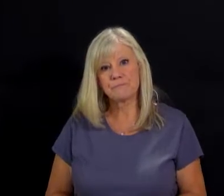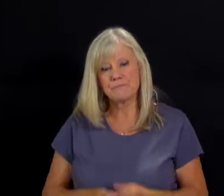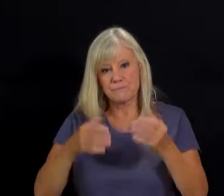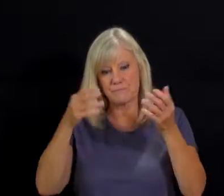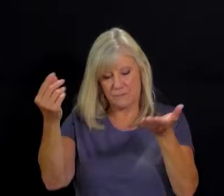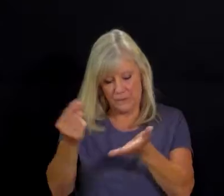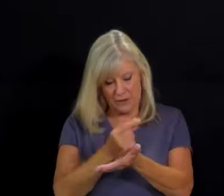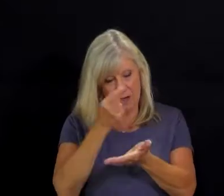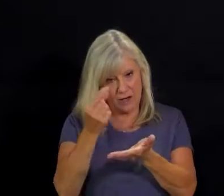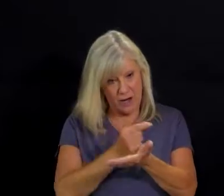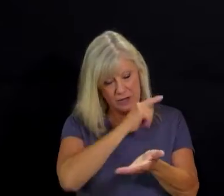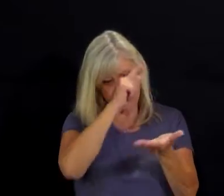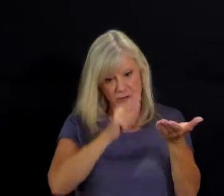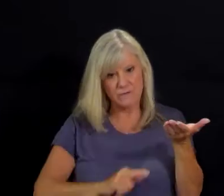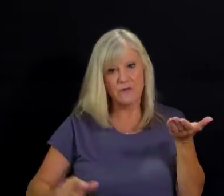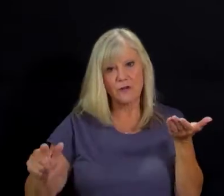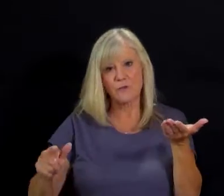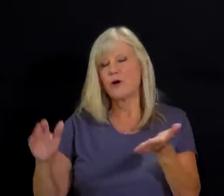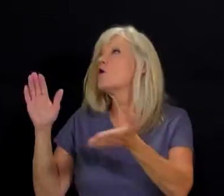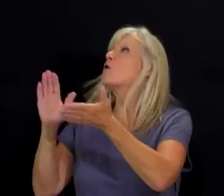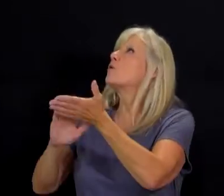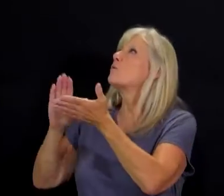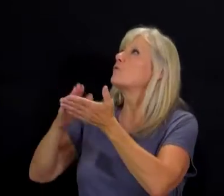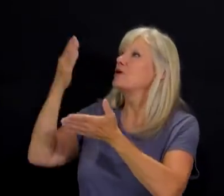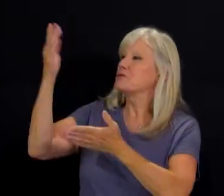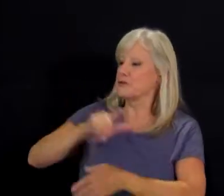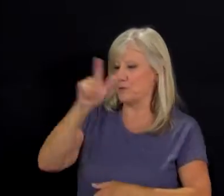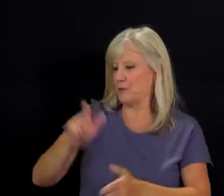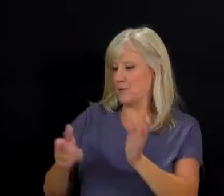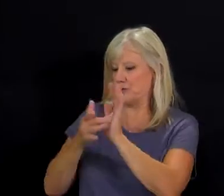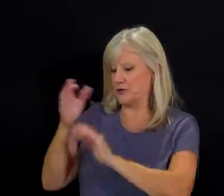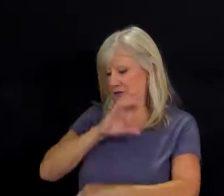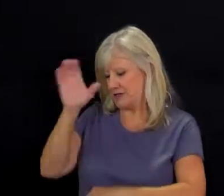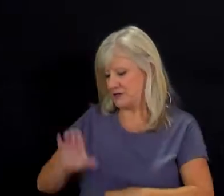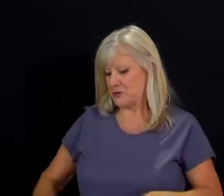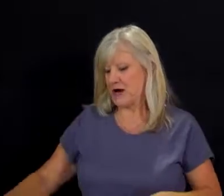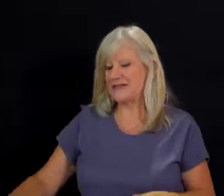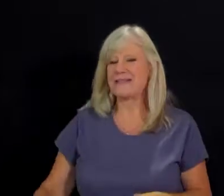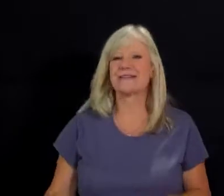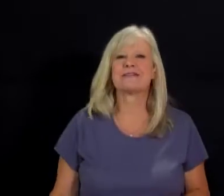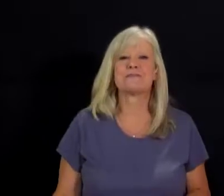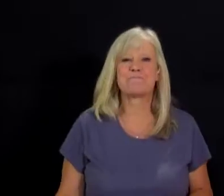The Gospel of the Lord. Praise to you, Lord Jesus Christ.